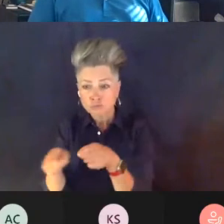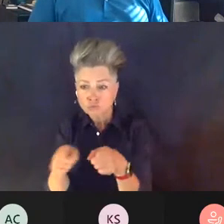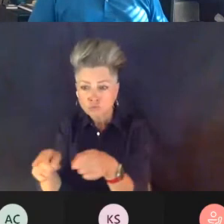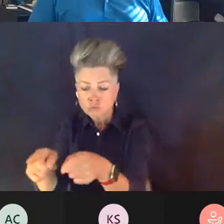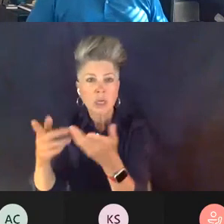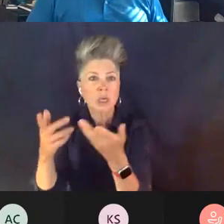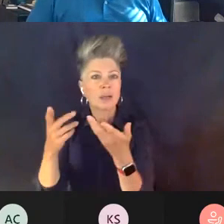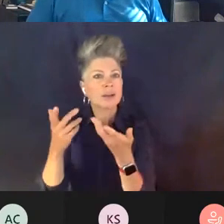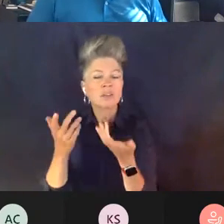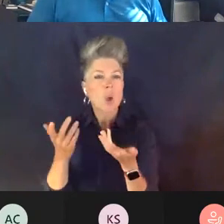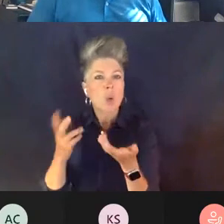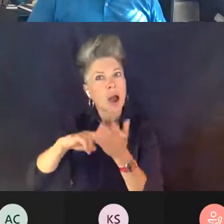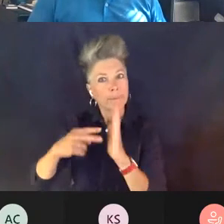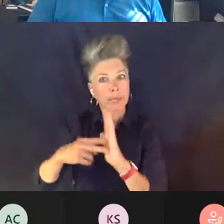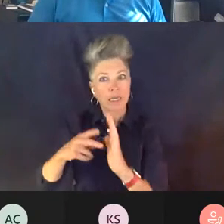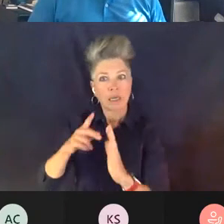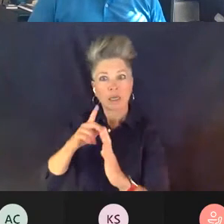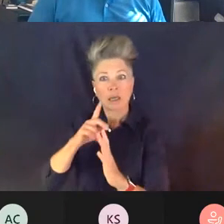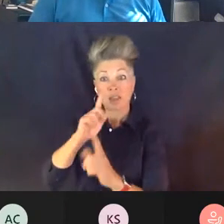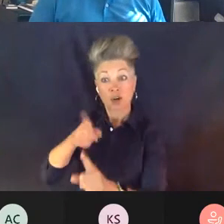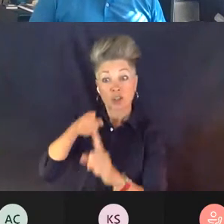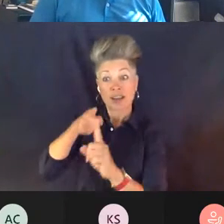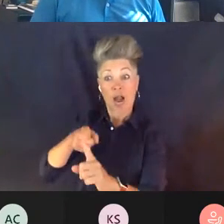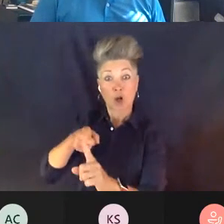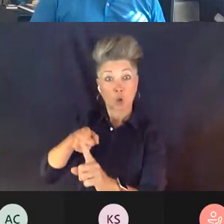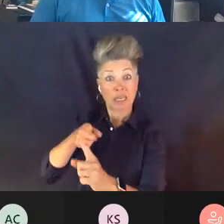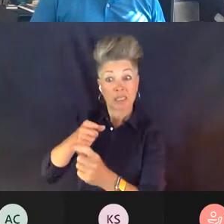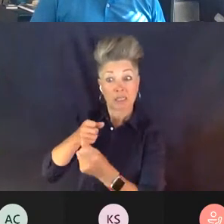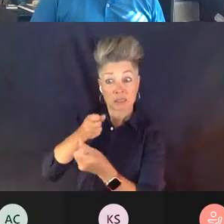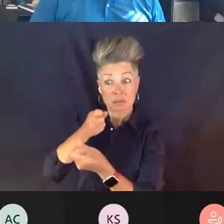there's an argument to be made for